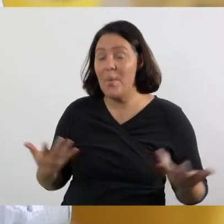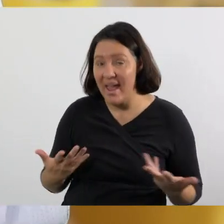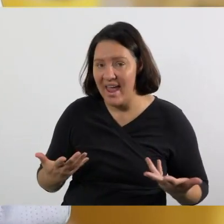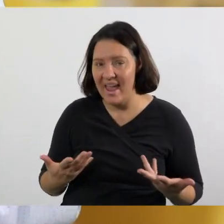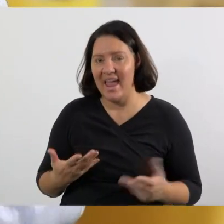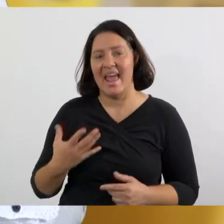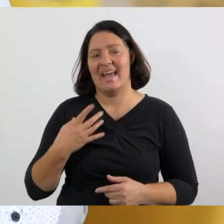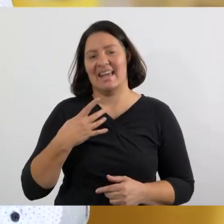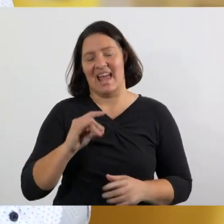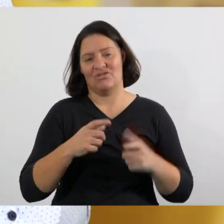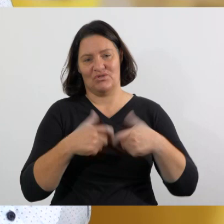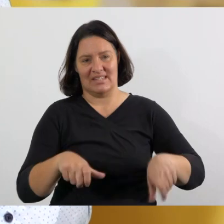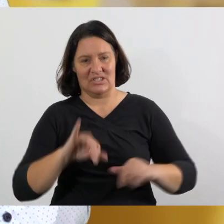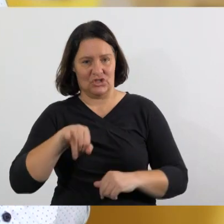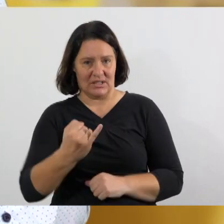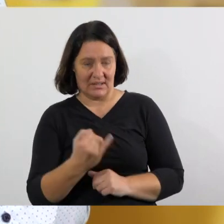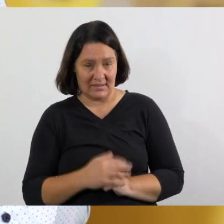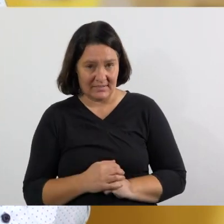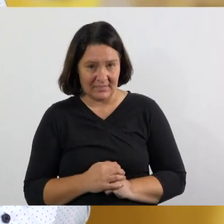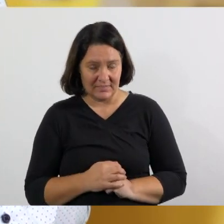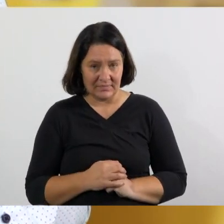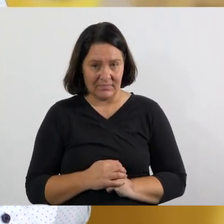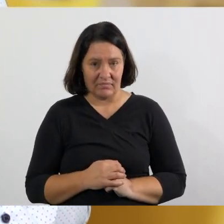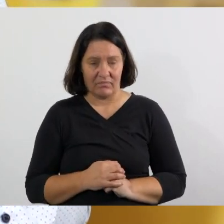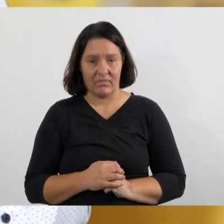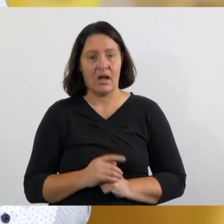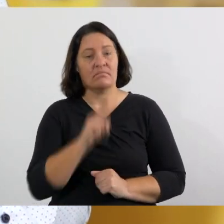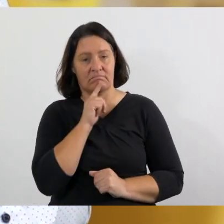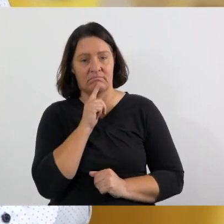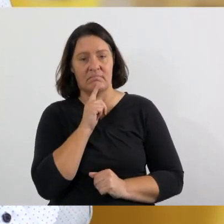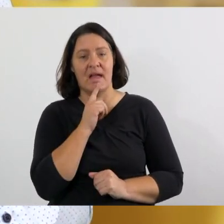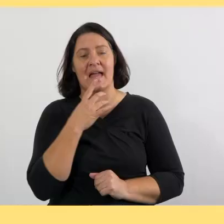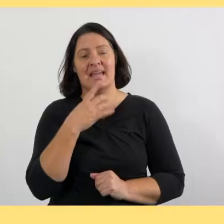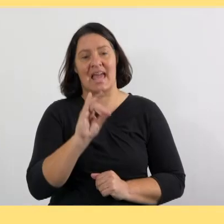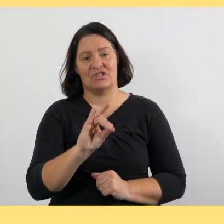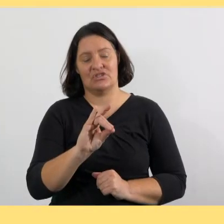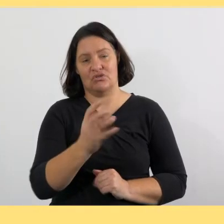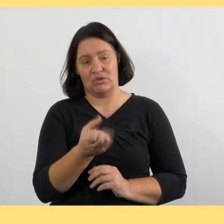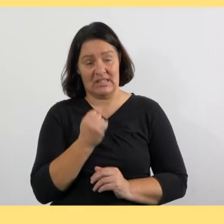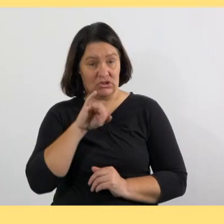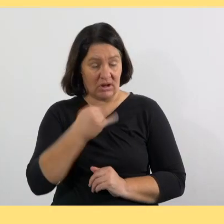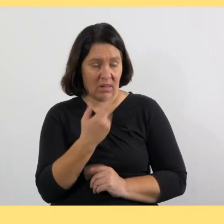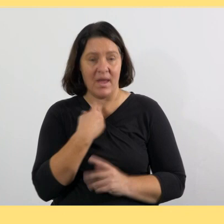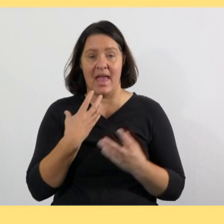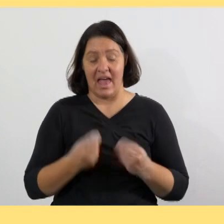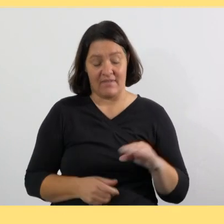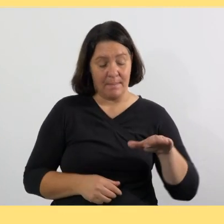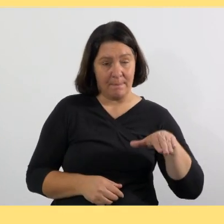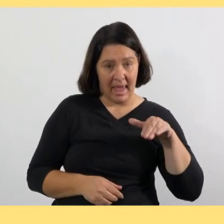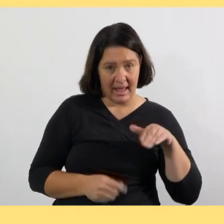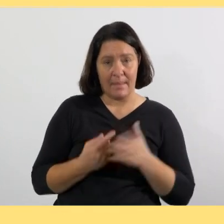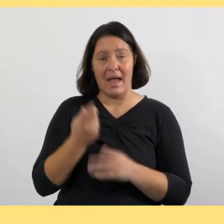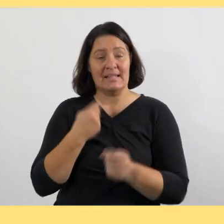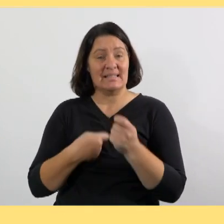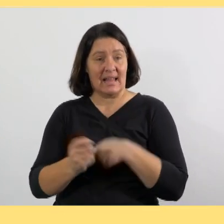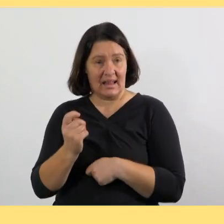where in our cash receipts journal. Let us then see. Here is my cash receipts journal. So I have my bank, I have